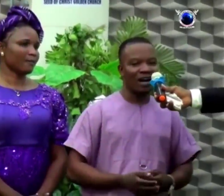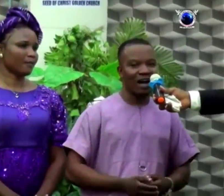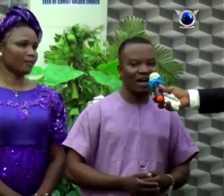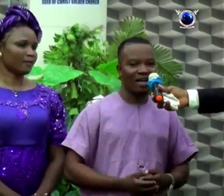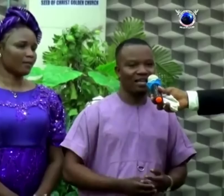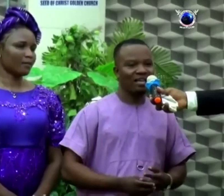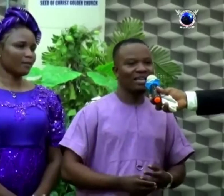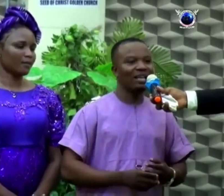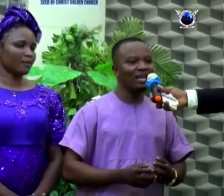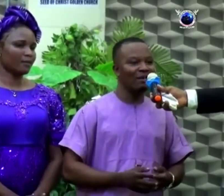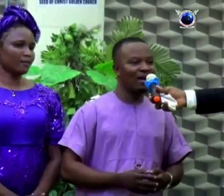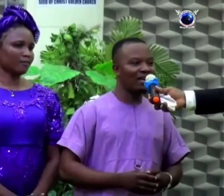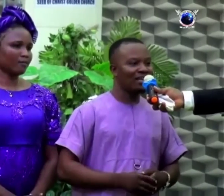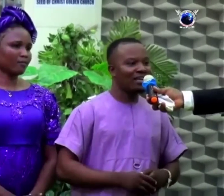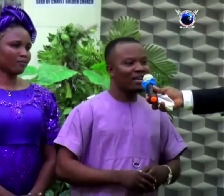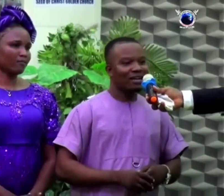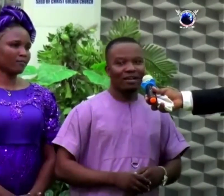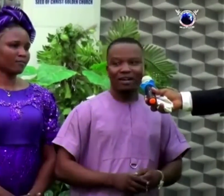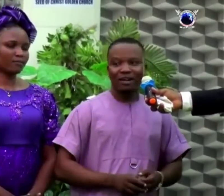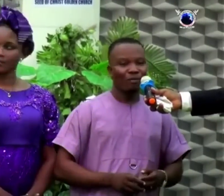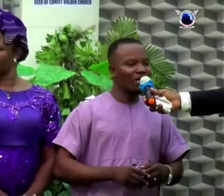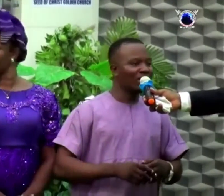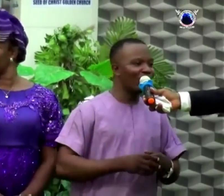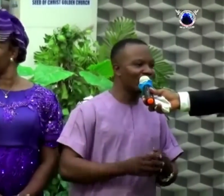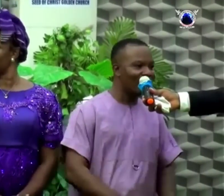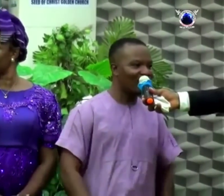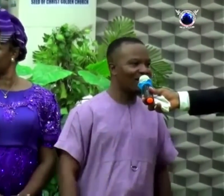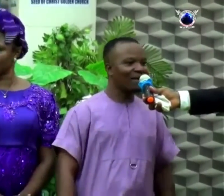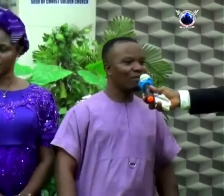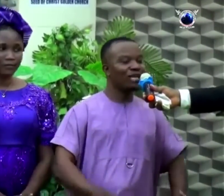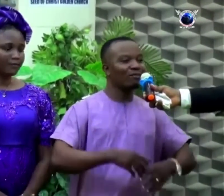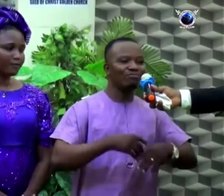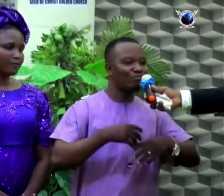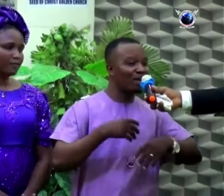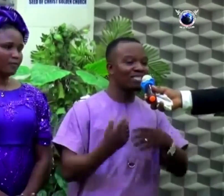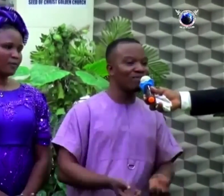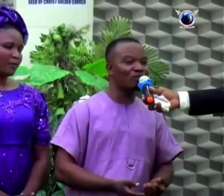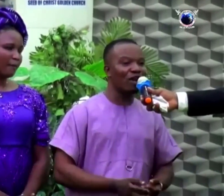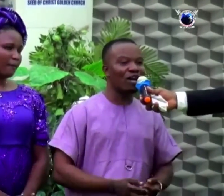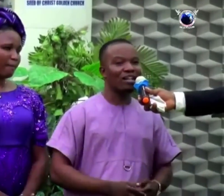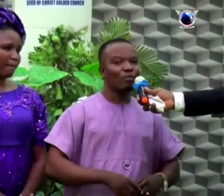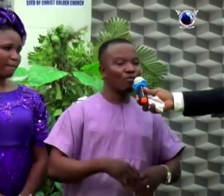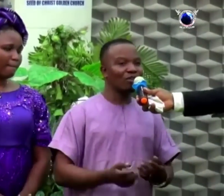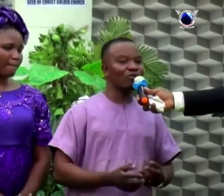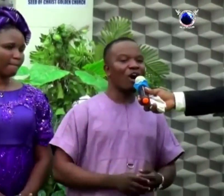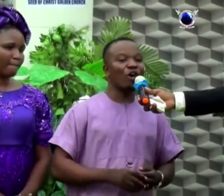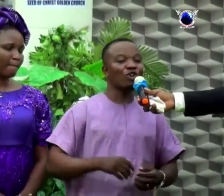driver ah kile le bai o le qualify for driver won ni kilo sele musha pere si ni gbadura